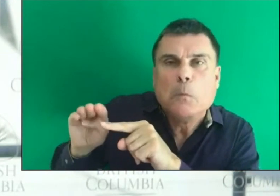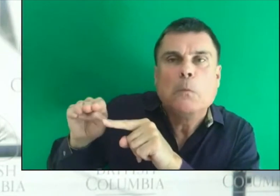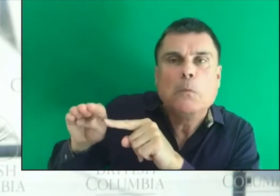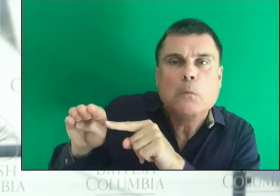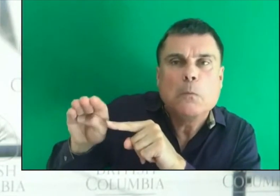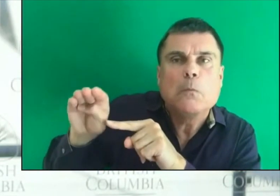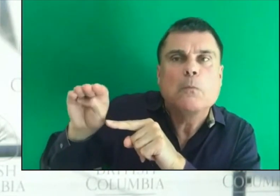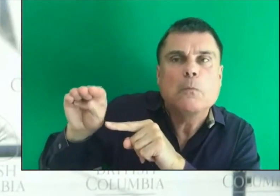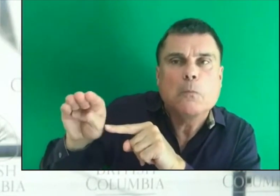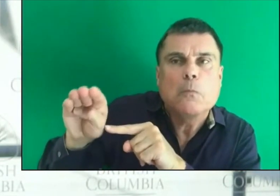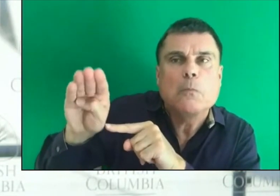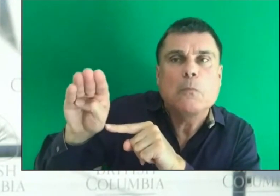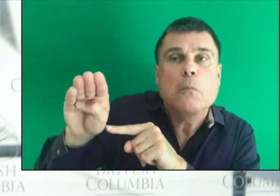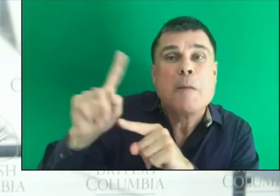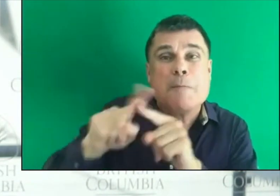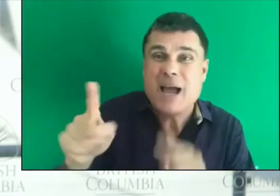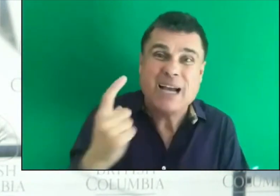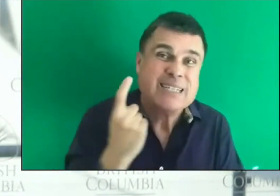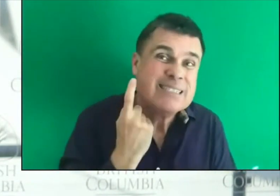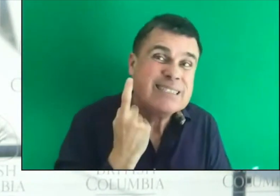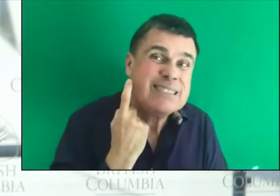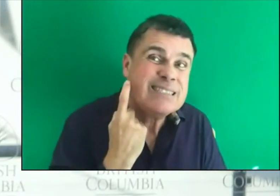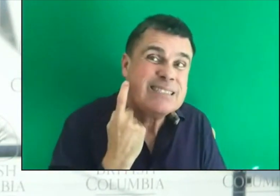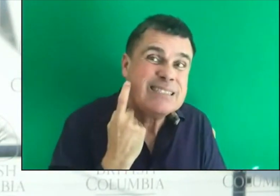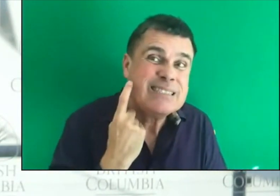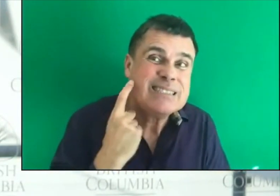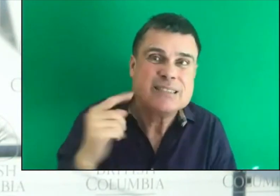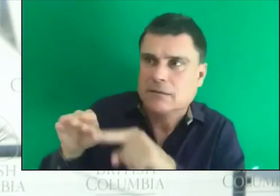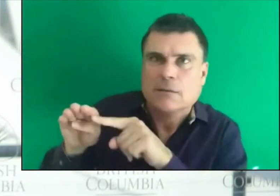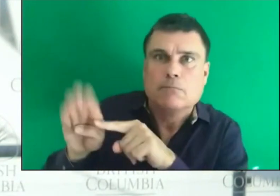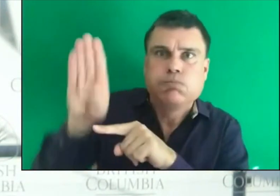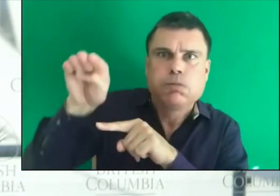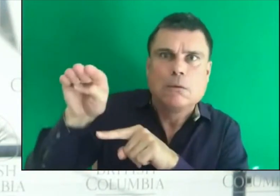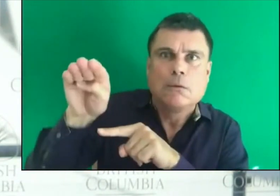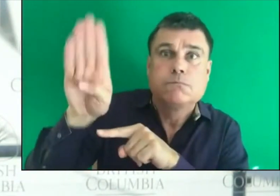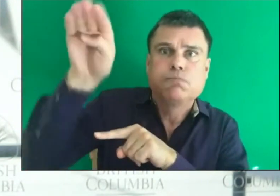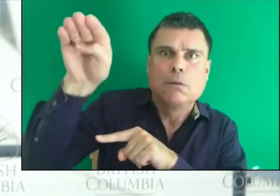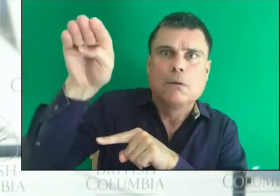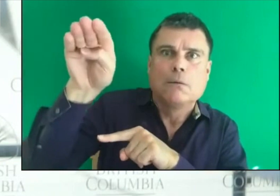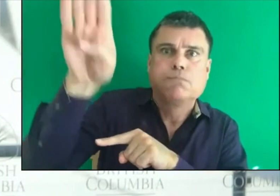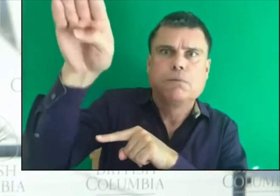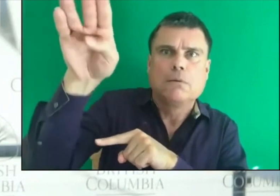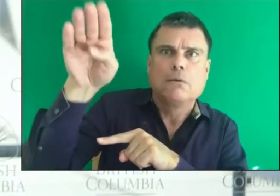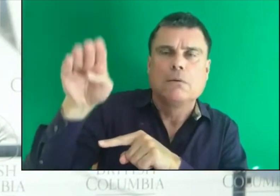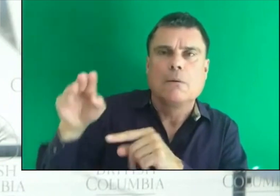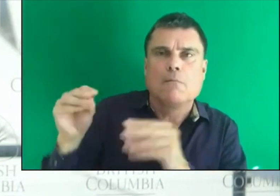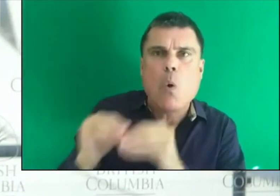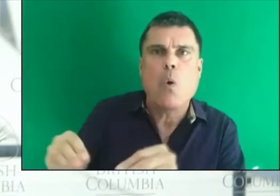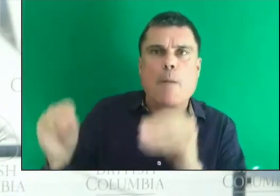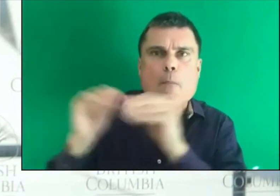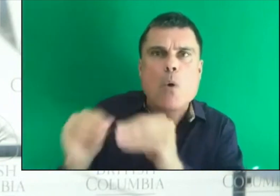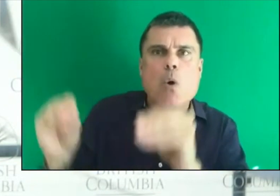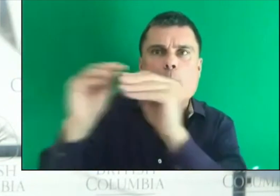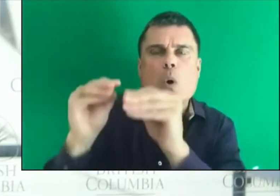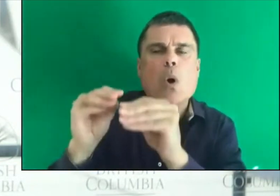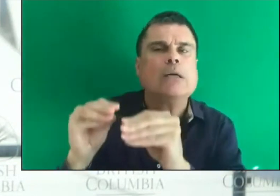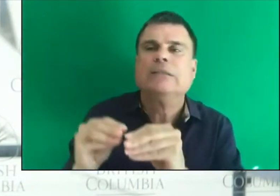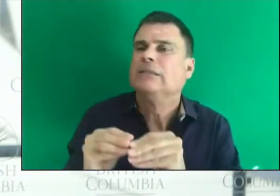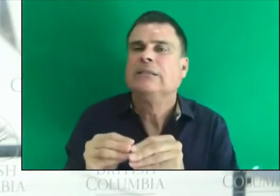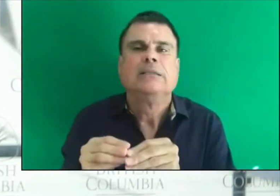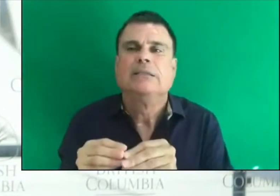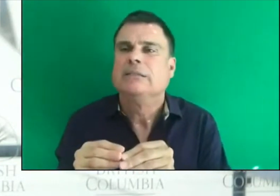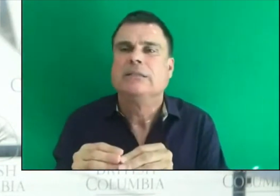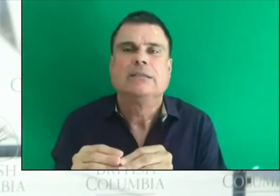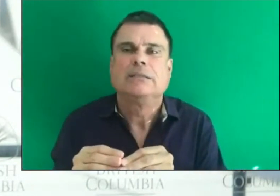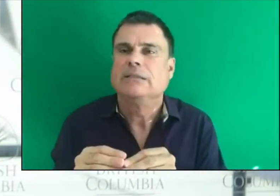any specific areas or regions of BC that are increasing exponentially more than others? Yeah, and that is exactly the reason why we're